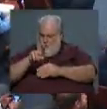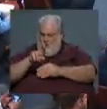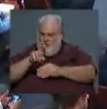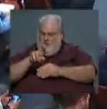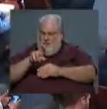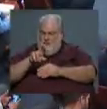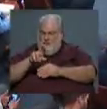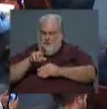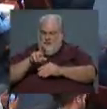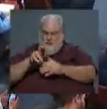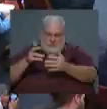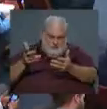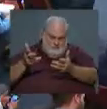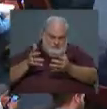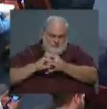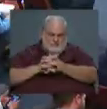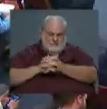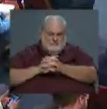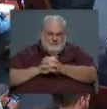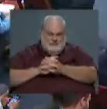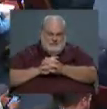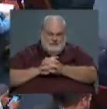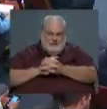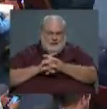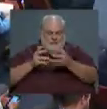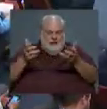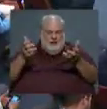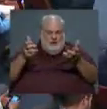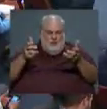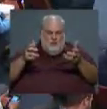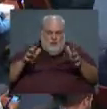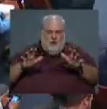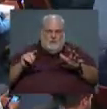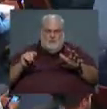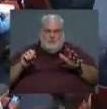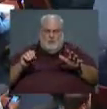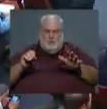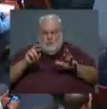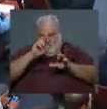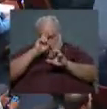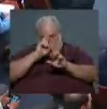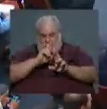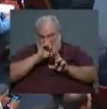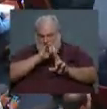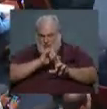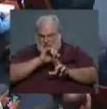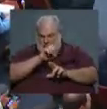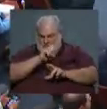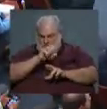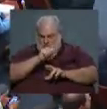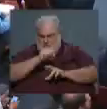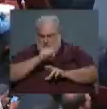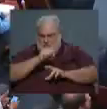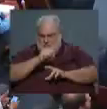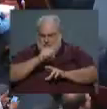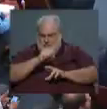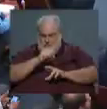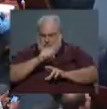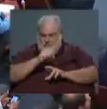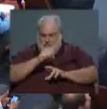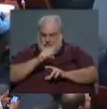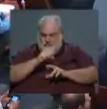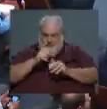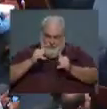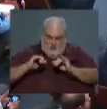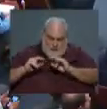but so I don't want to in any way, I want to respect that certainly, but I know you perhaps are